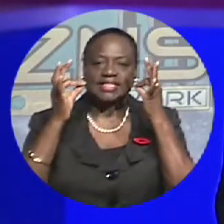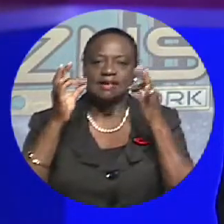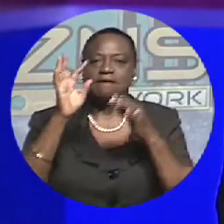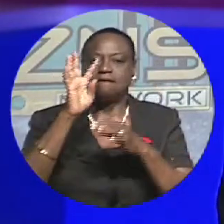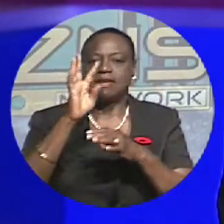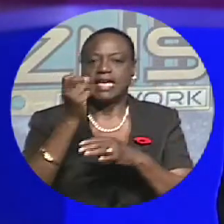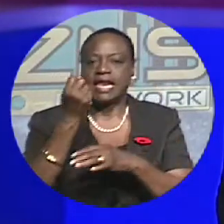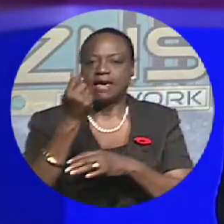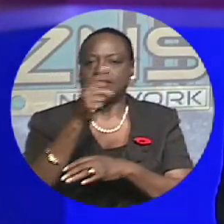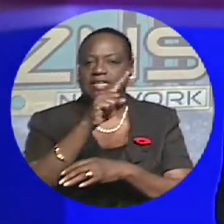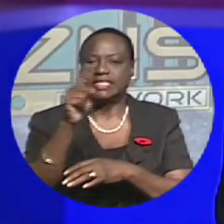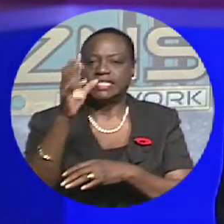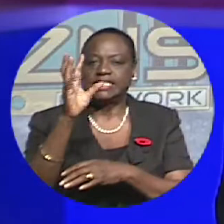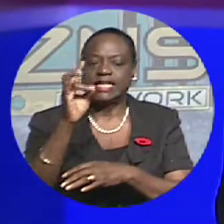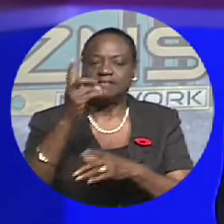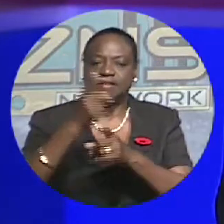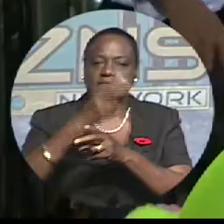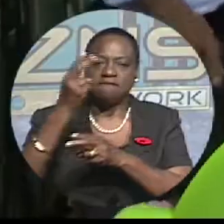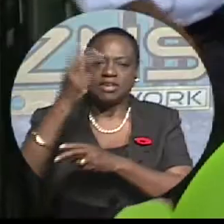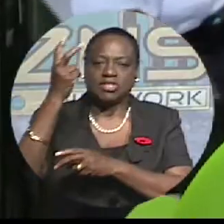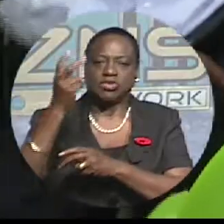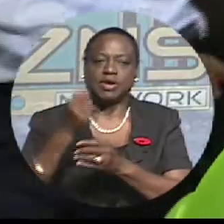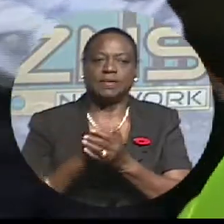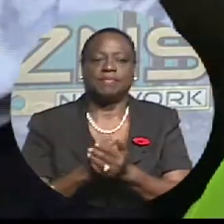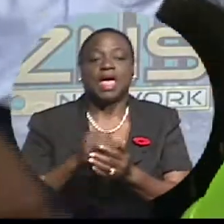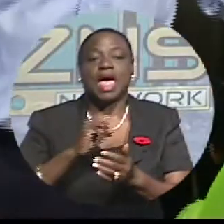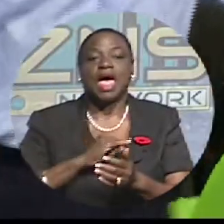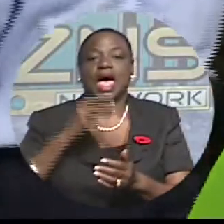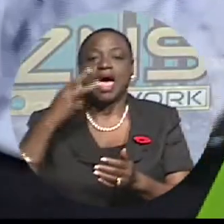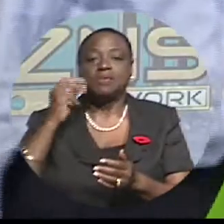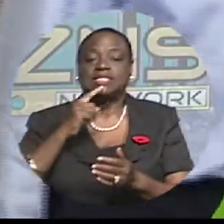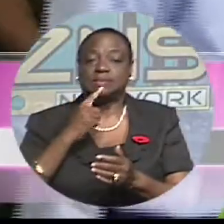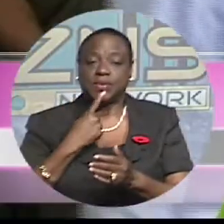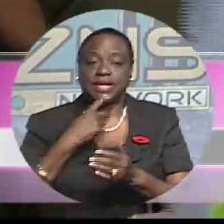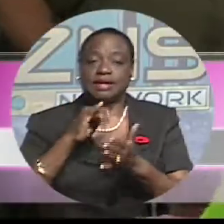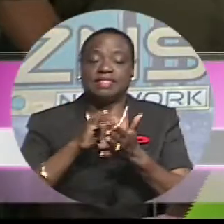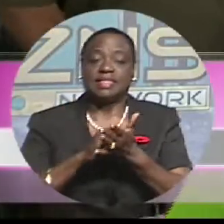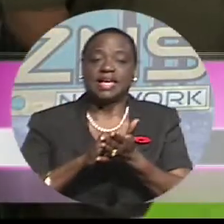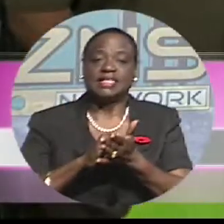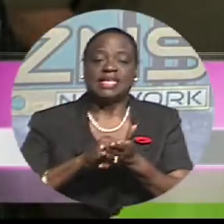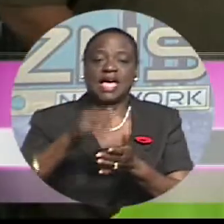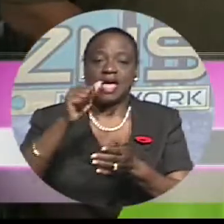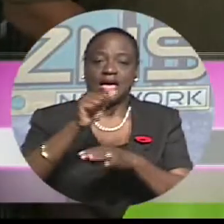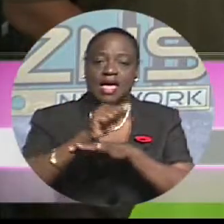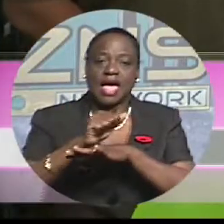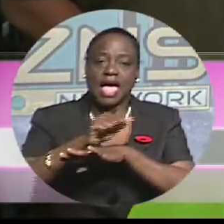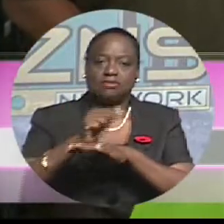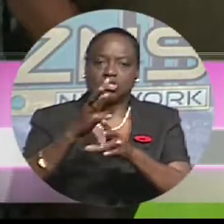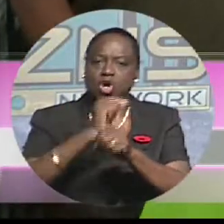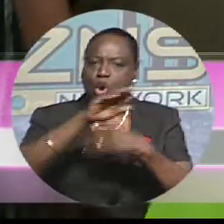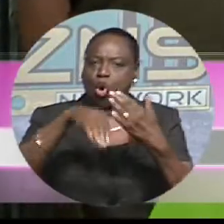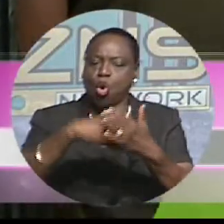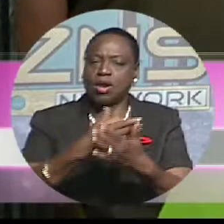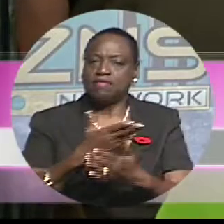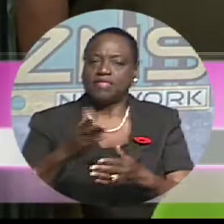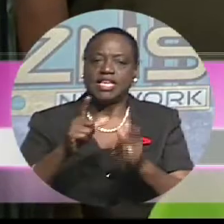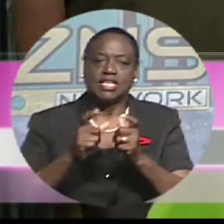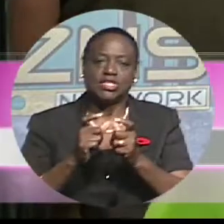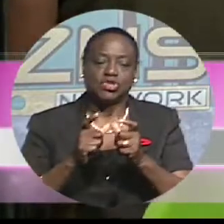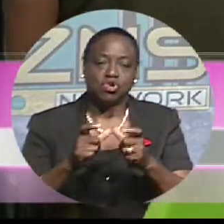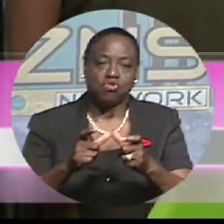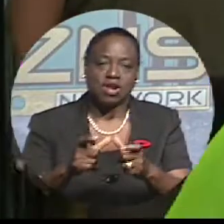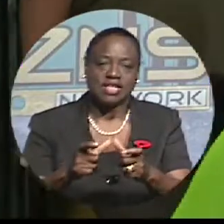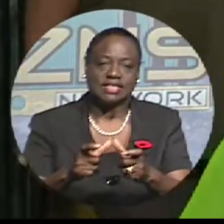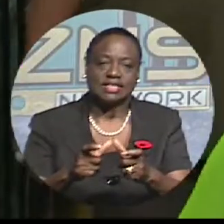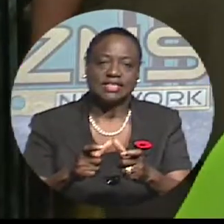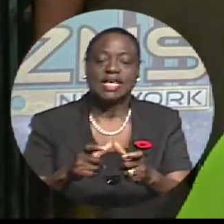an 11-7 victory. I was very disappointed that Andrews caught all those runs, but I knew that we had the game. I was very confident that the team